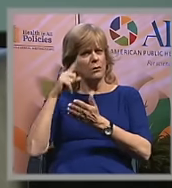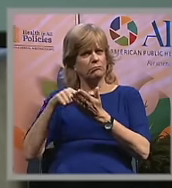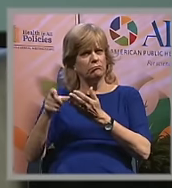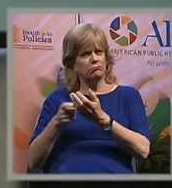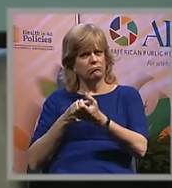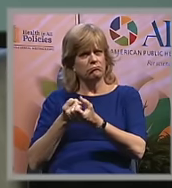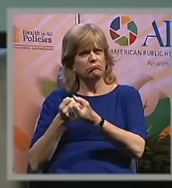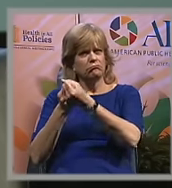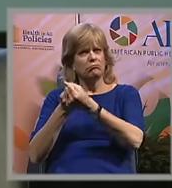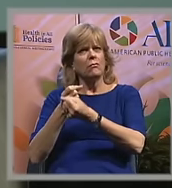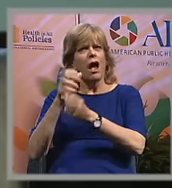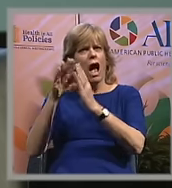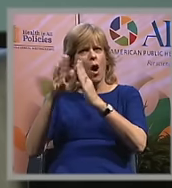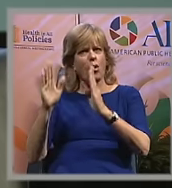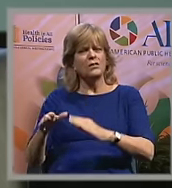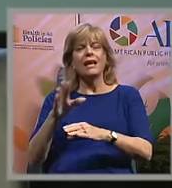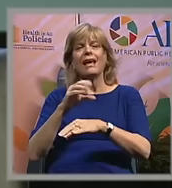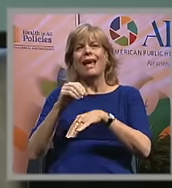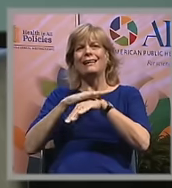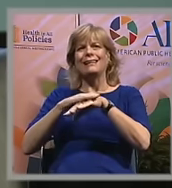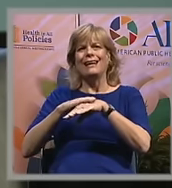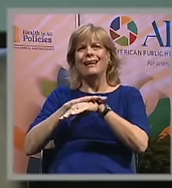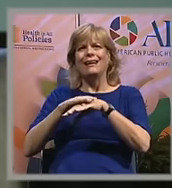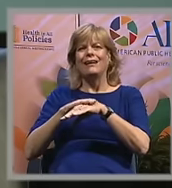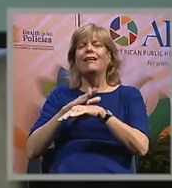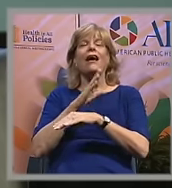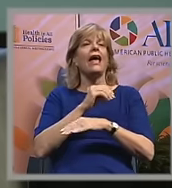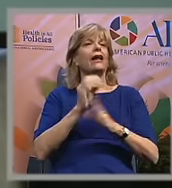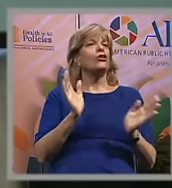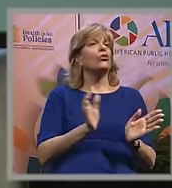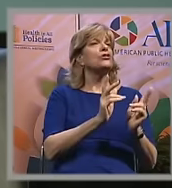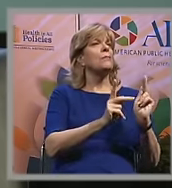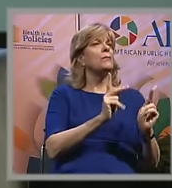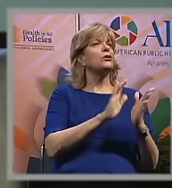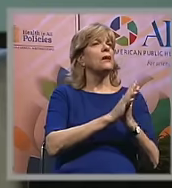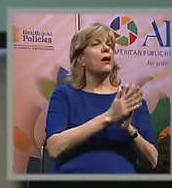housing authorities to have their units go smoke-free,